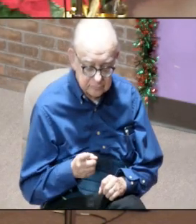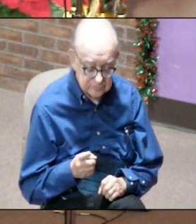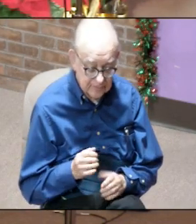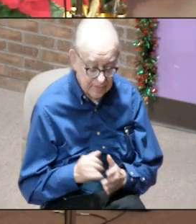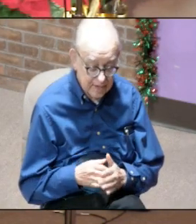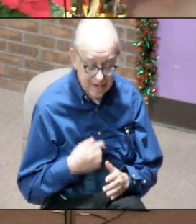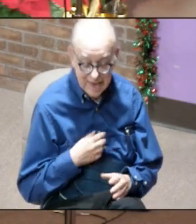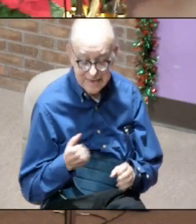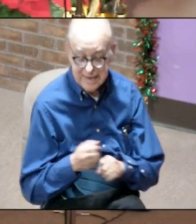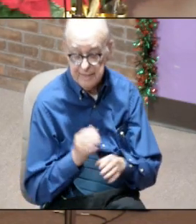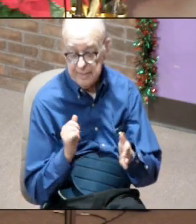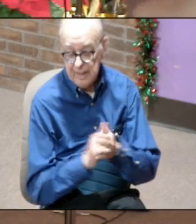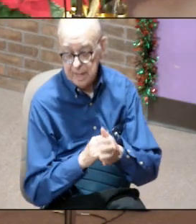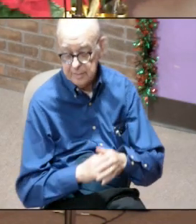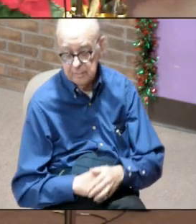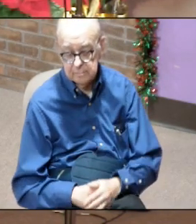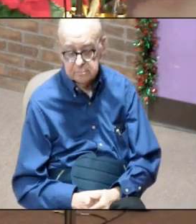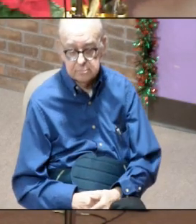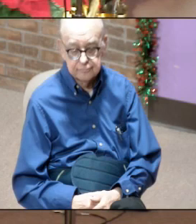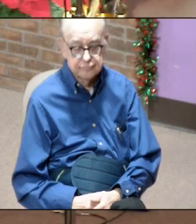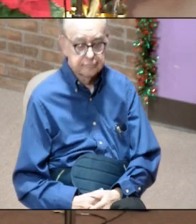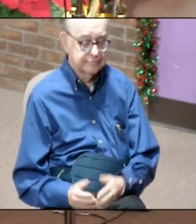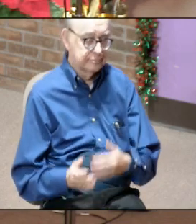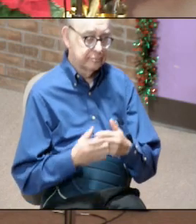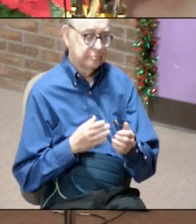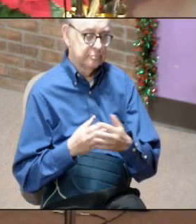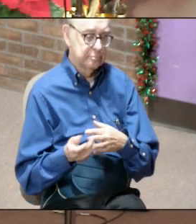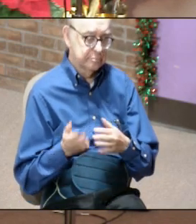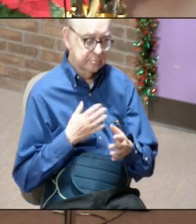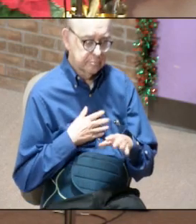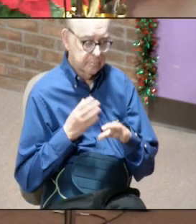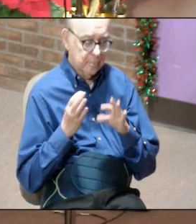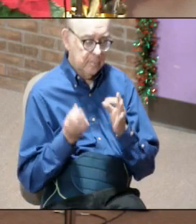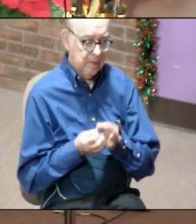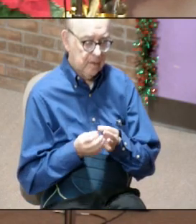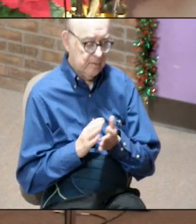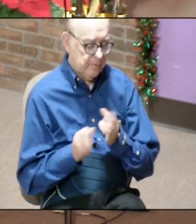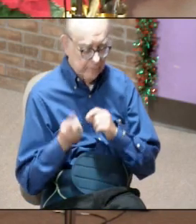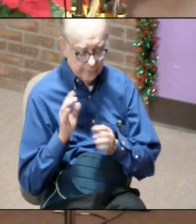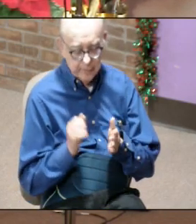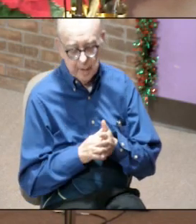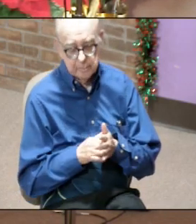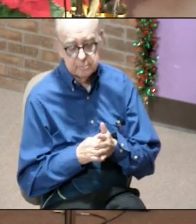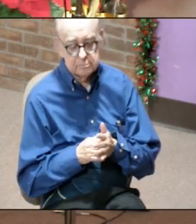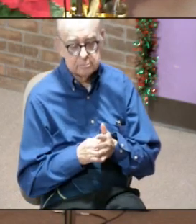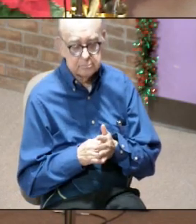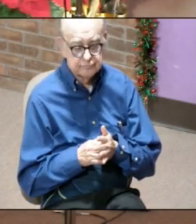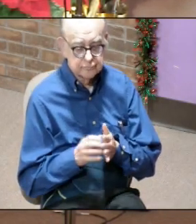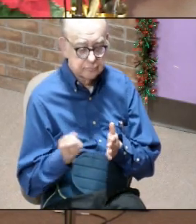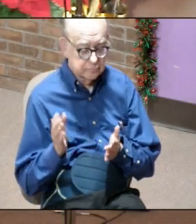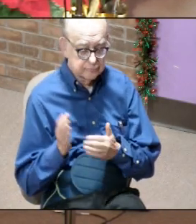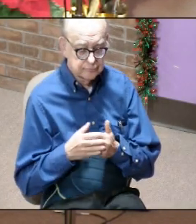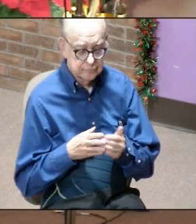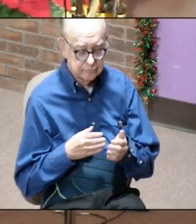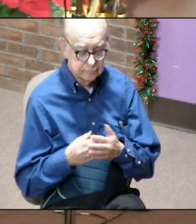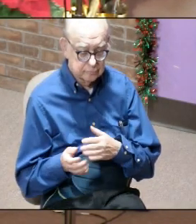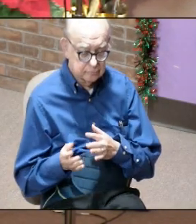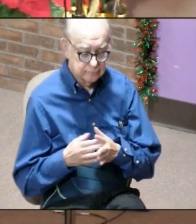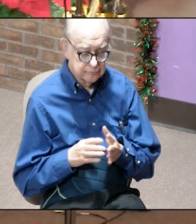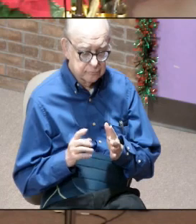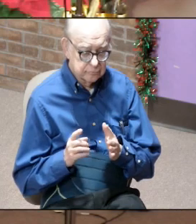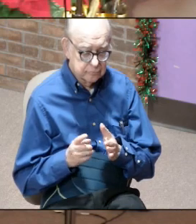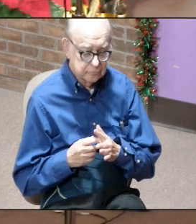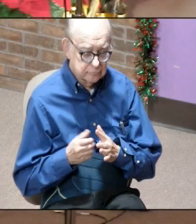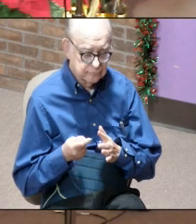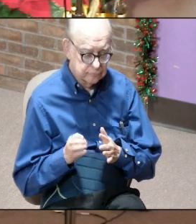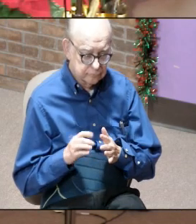get it. It doesn't matter that my family suffers for it or whatever. So we begin the greed,